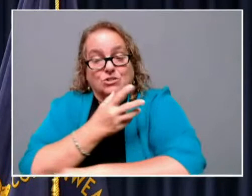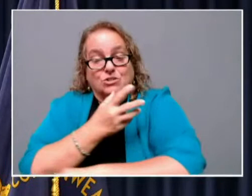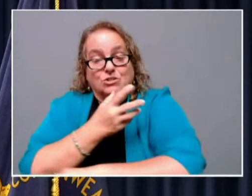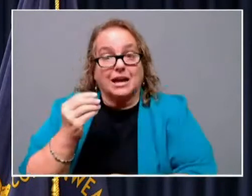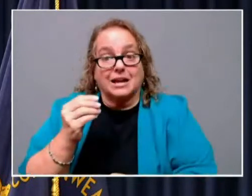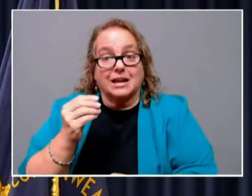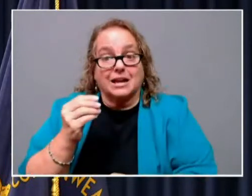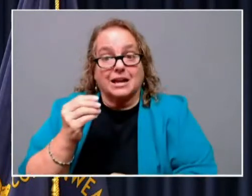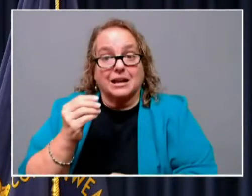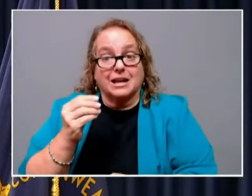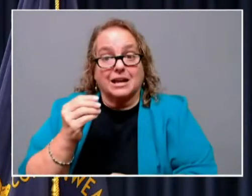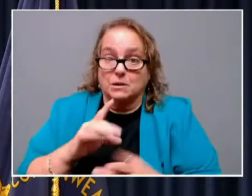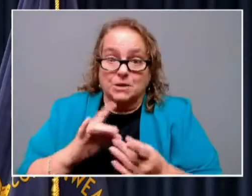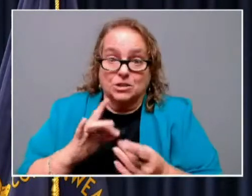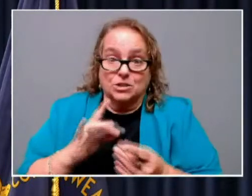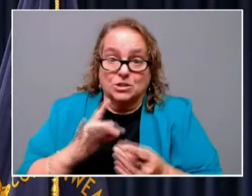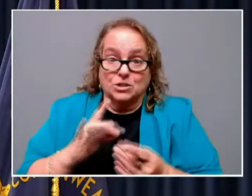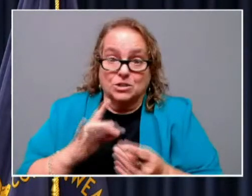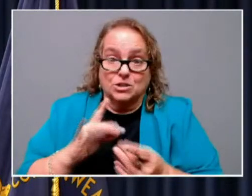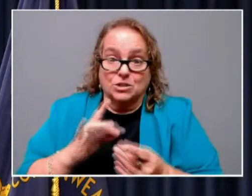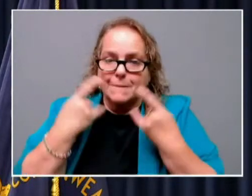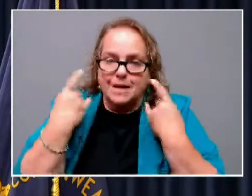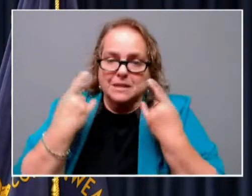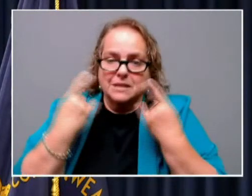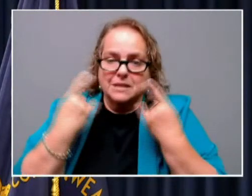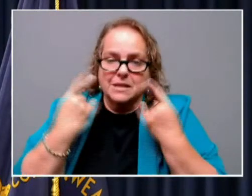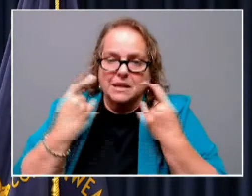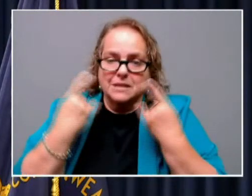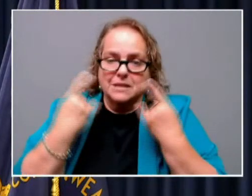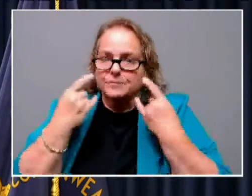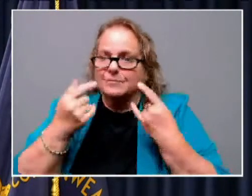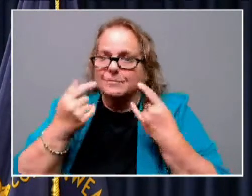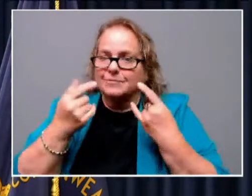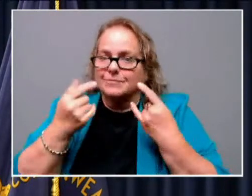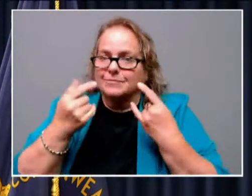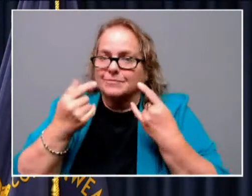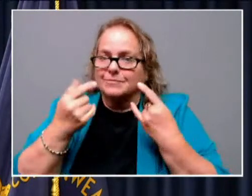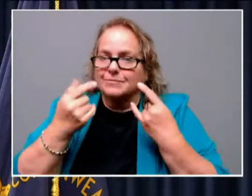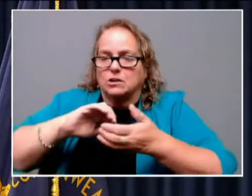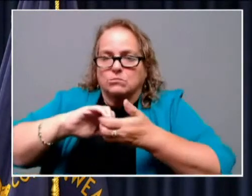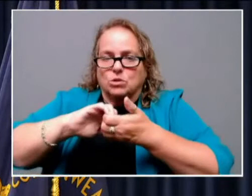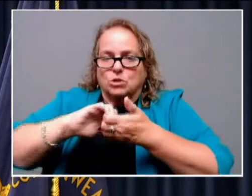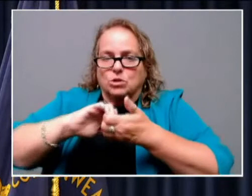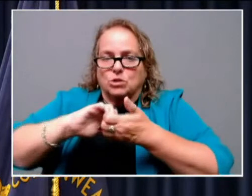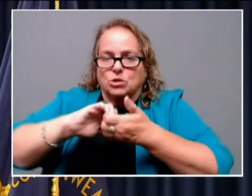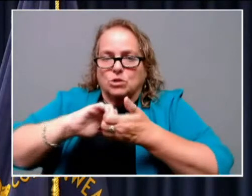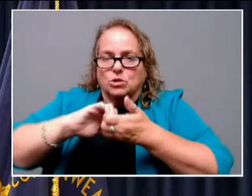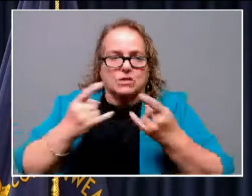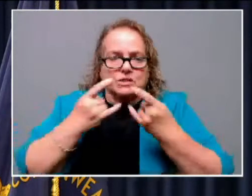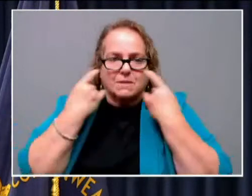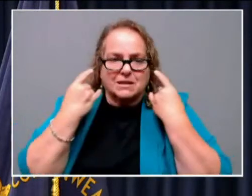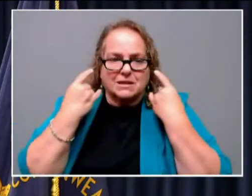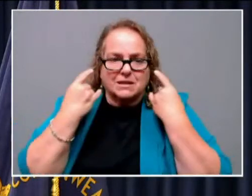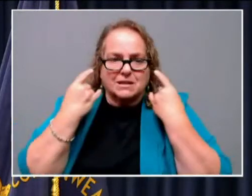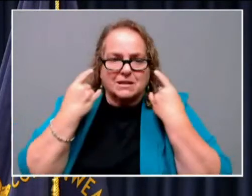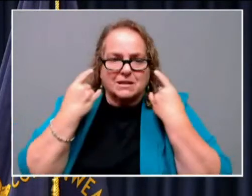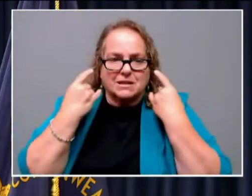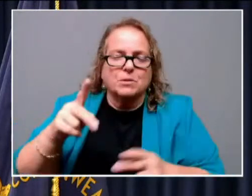week, masking. Any partnership we can get that encourages it, but we also need people out there to do